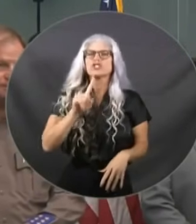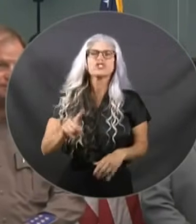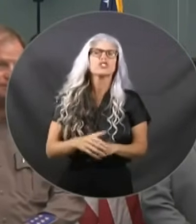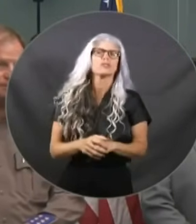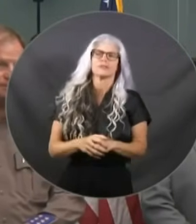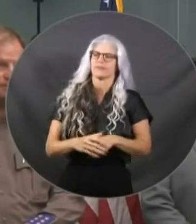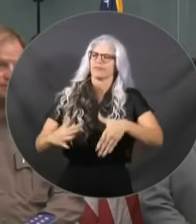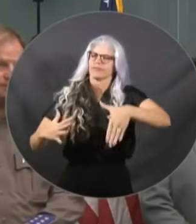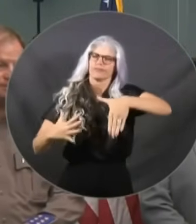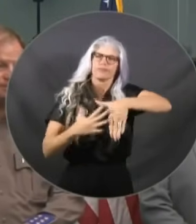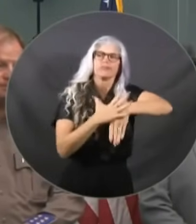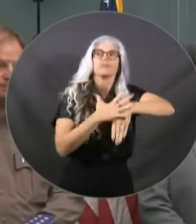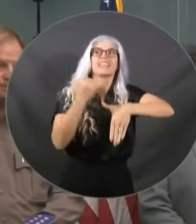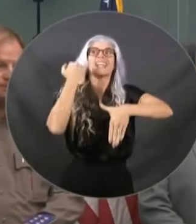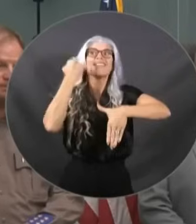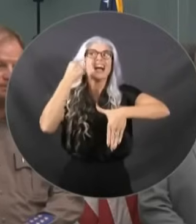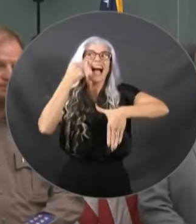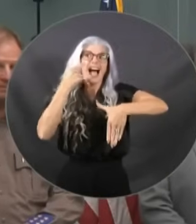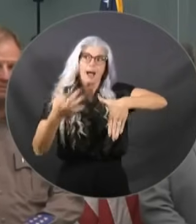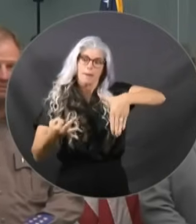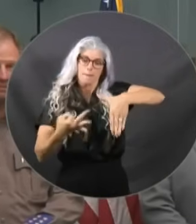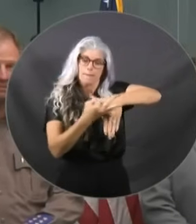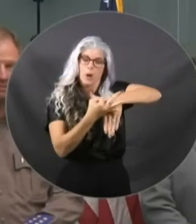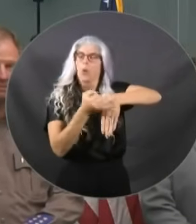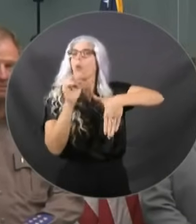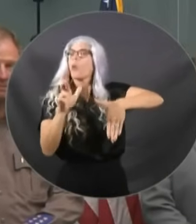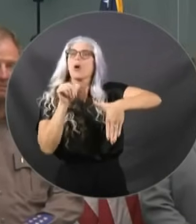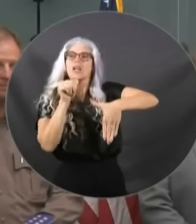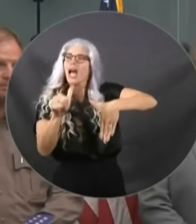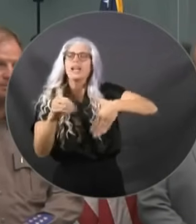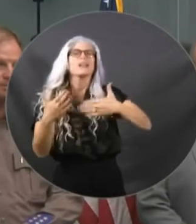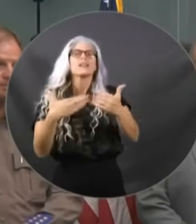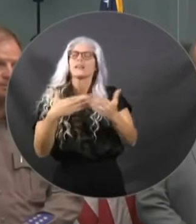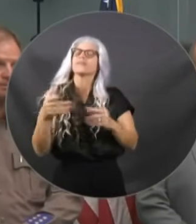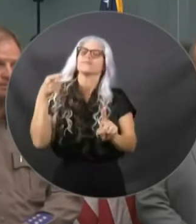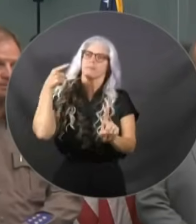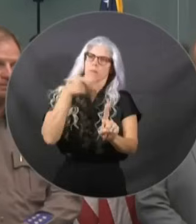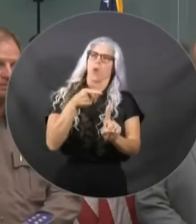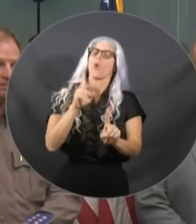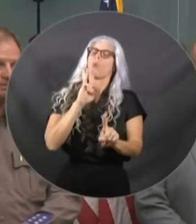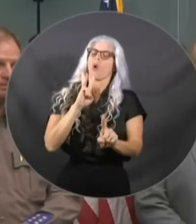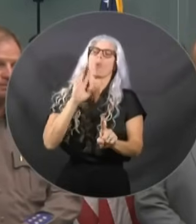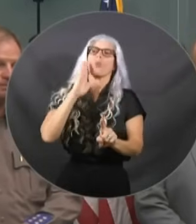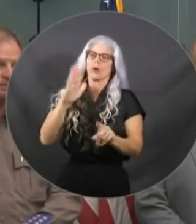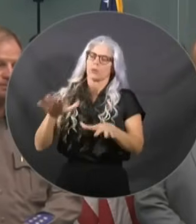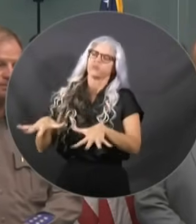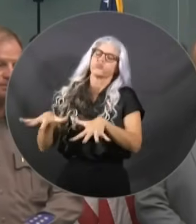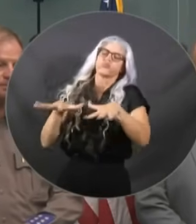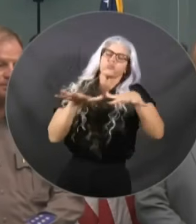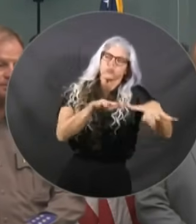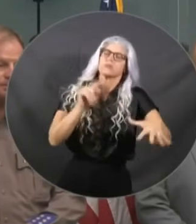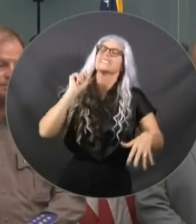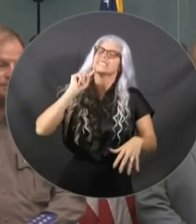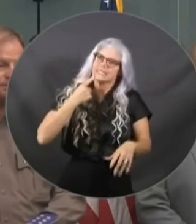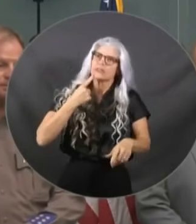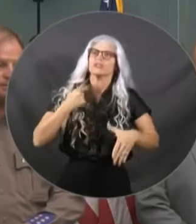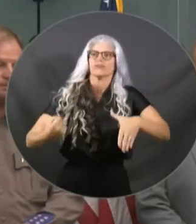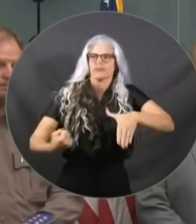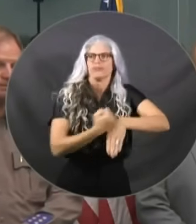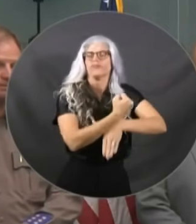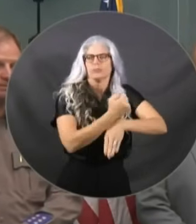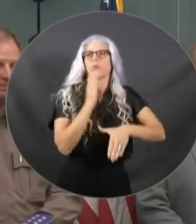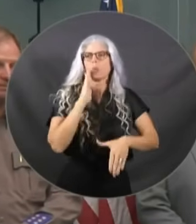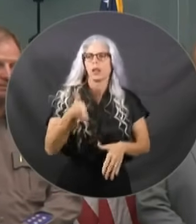not. So please prepare for that. It is going to be a significant impact to that region of